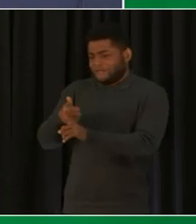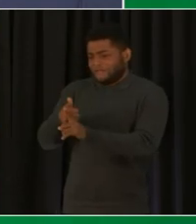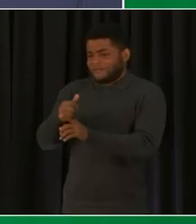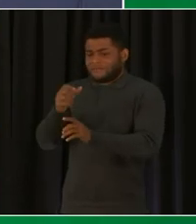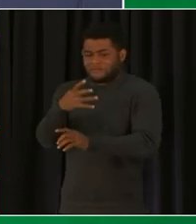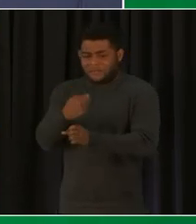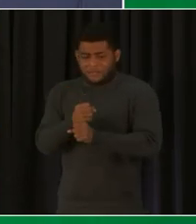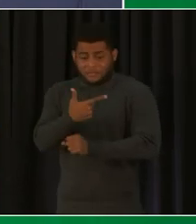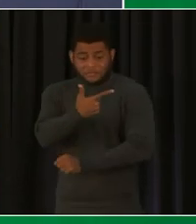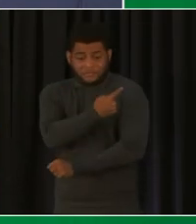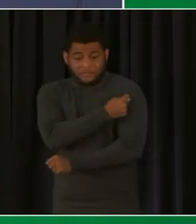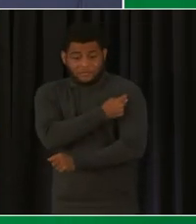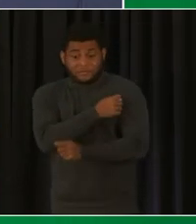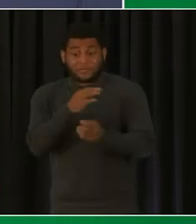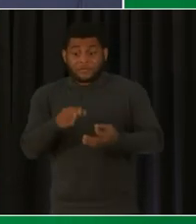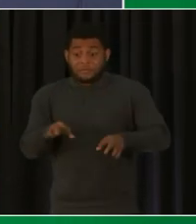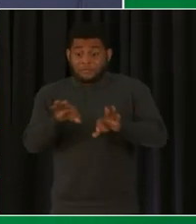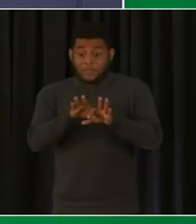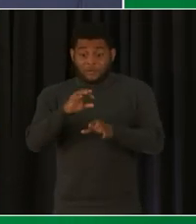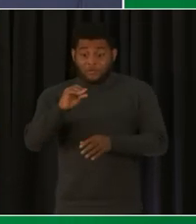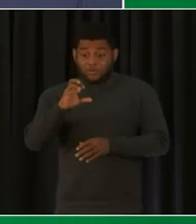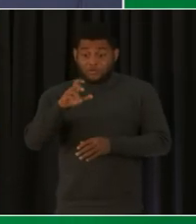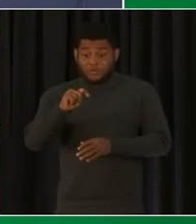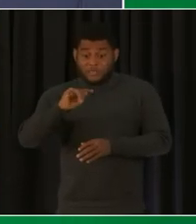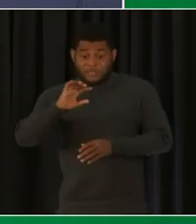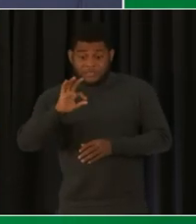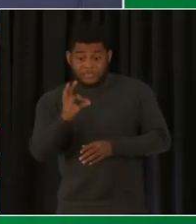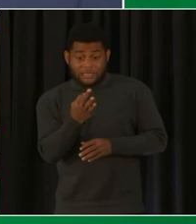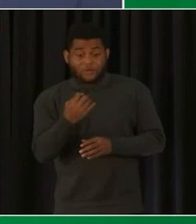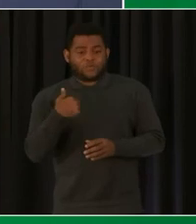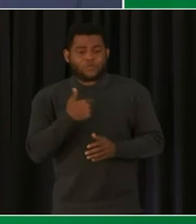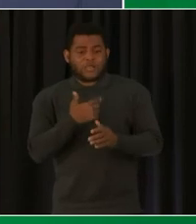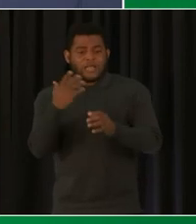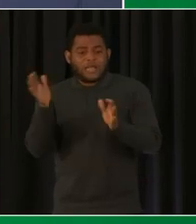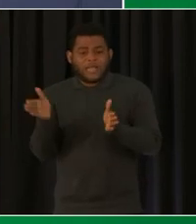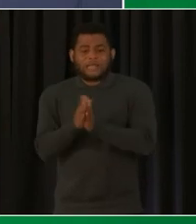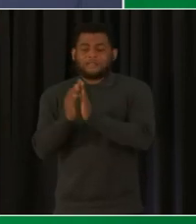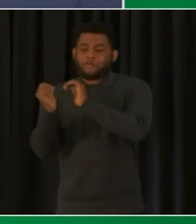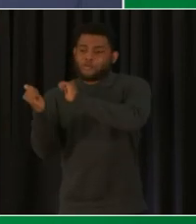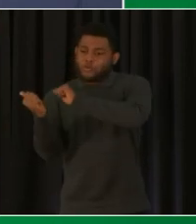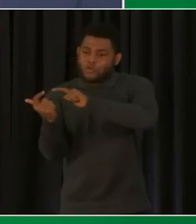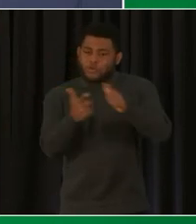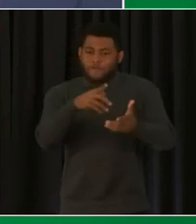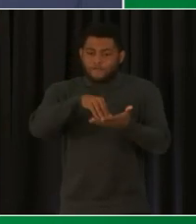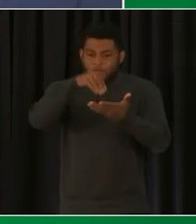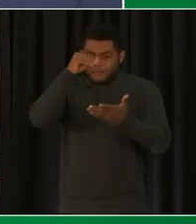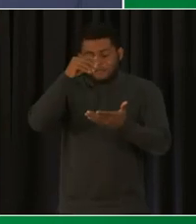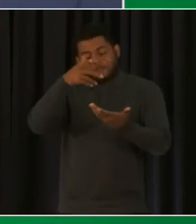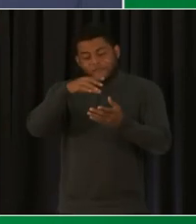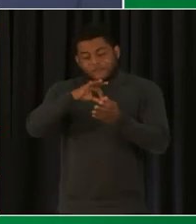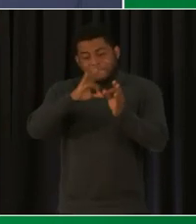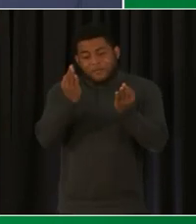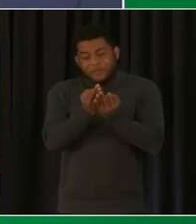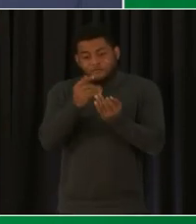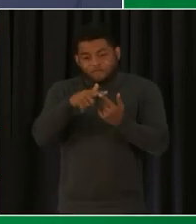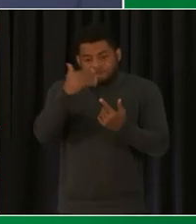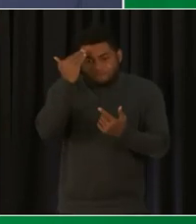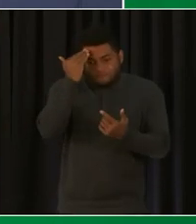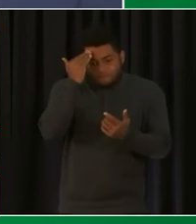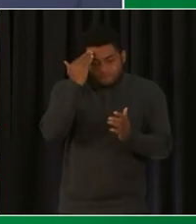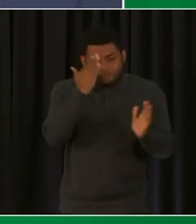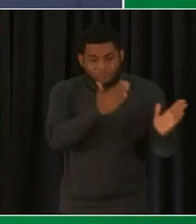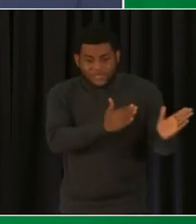9th, and we ask that all families be mindful of that date in preparation for November 1st.